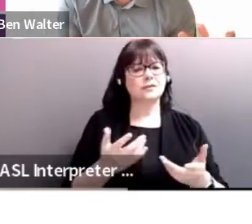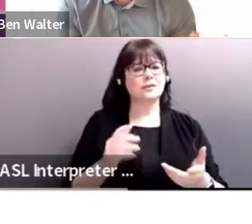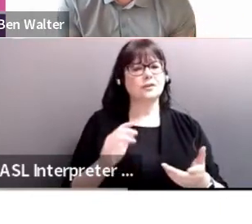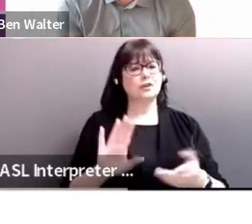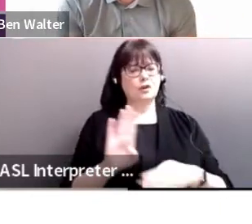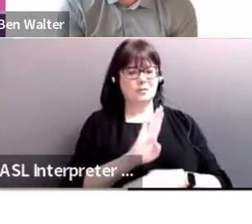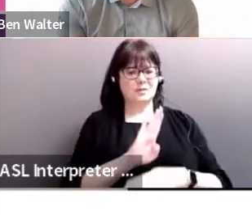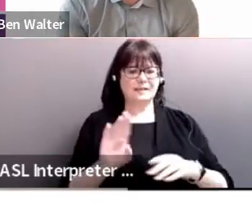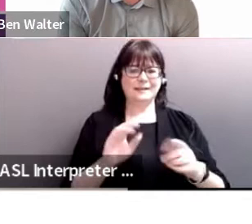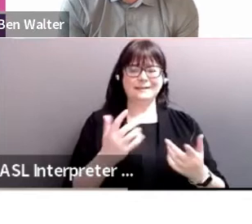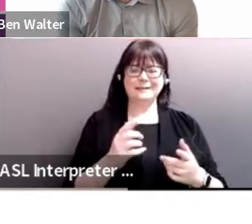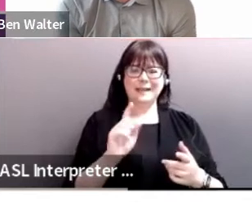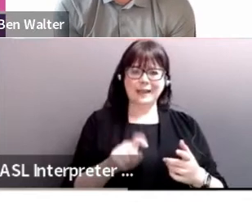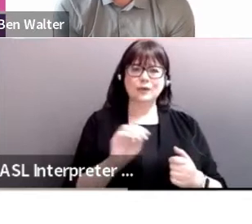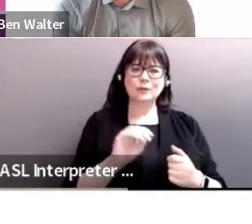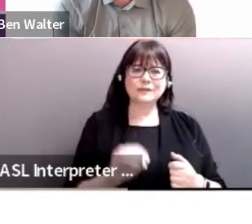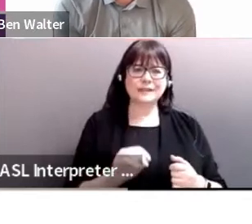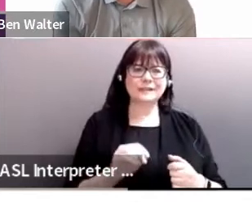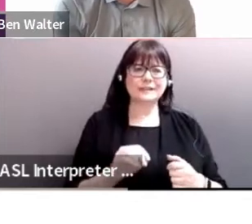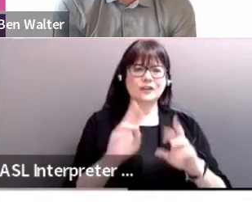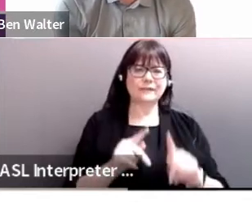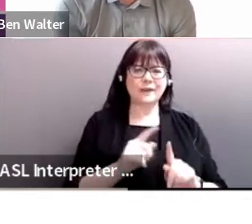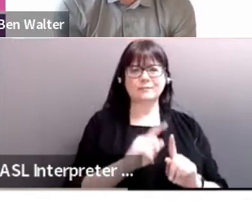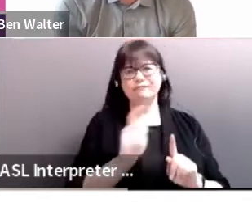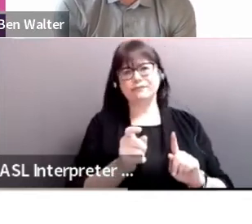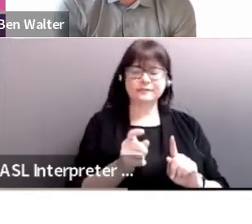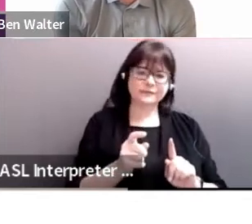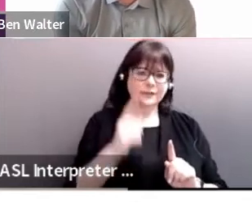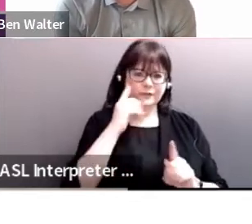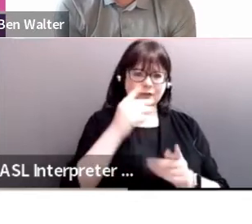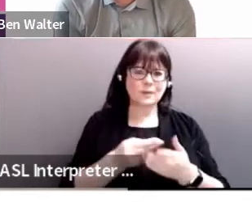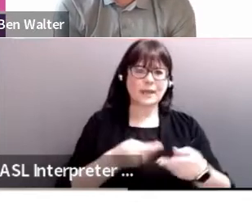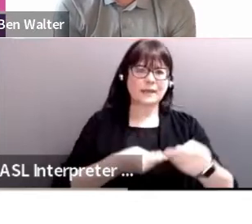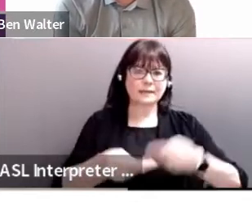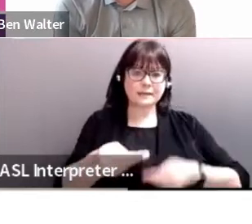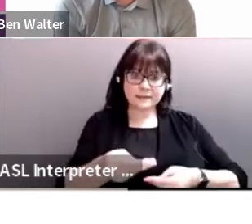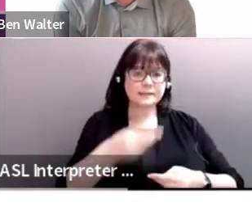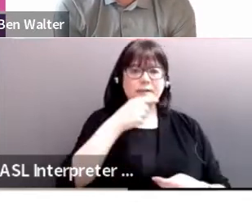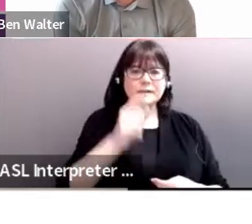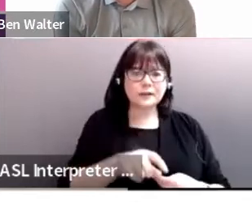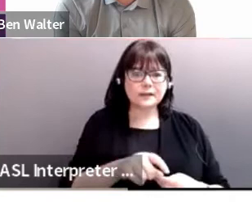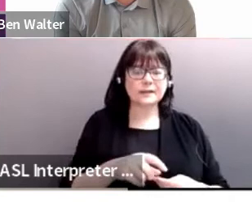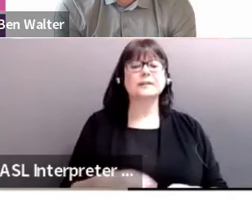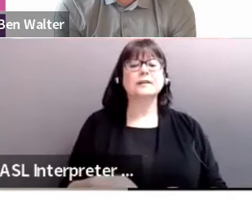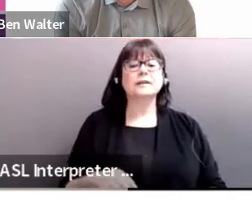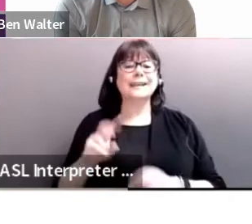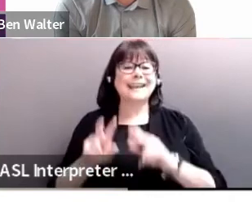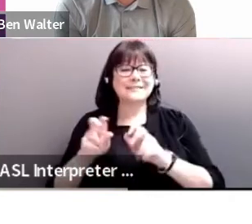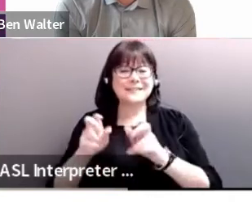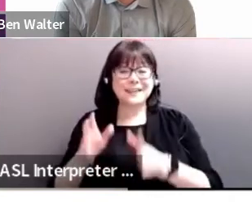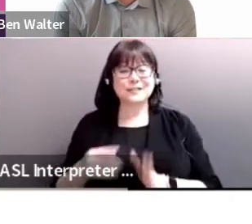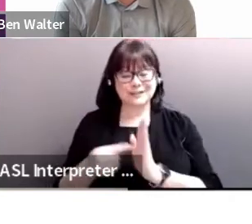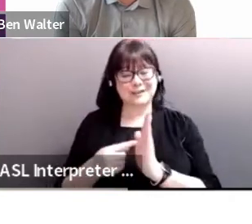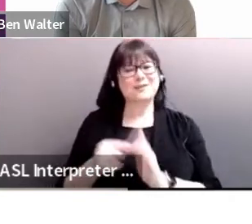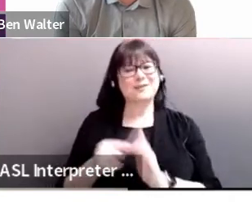funding sources like, third-party investors, even sometimes crowdfunding. You may be crowdfunding on an equity